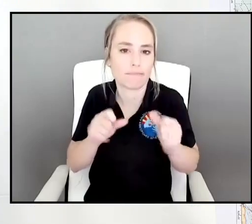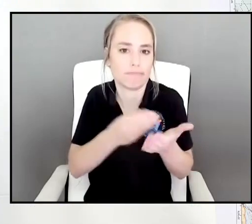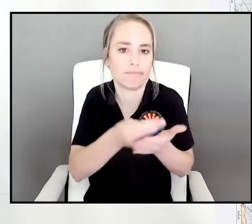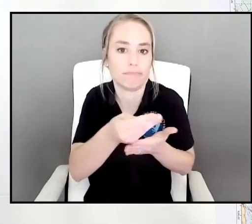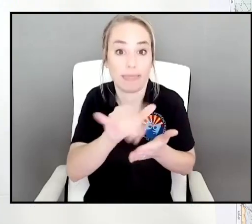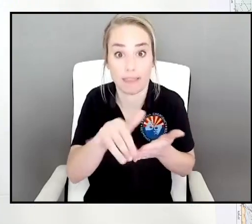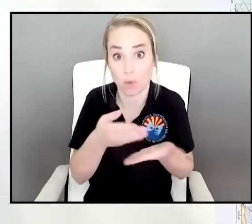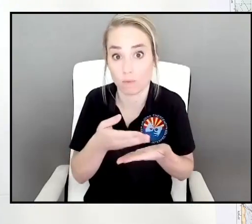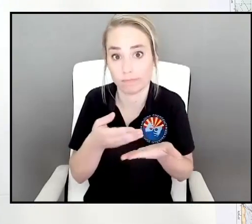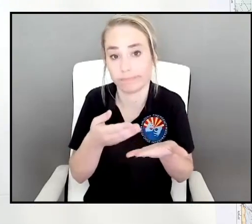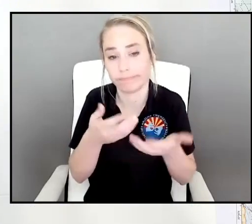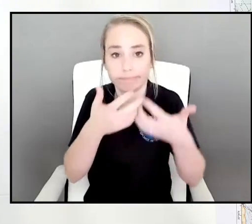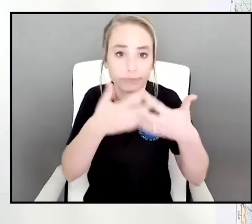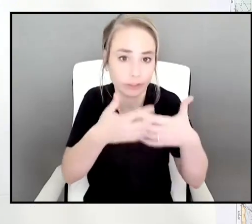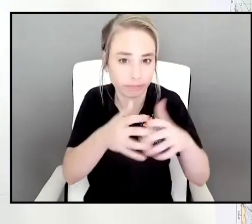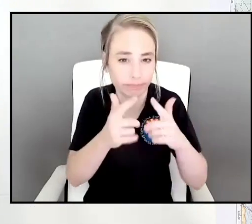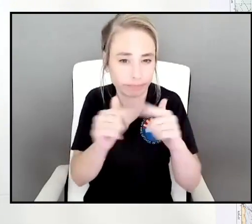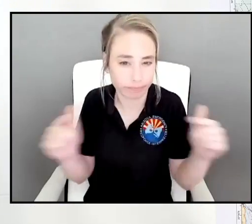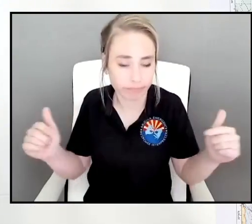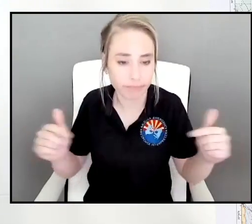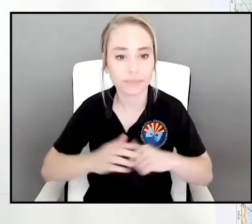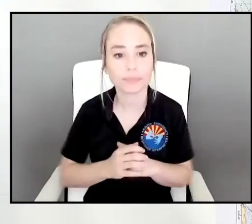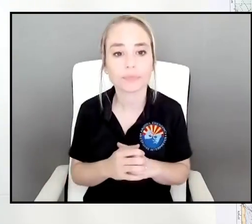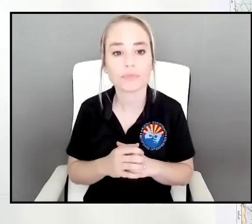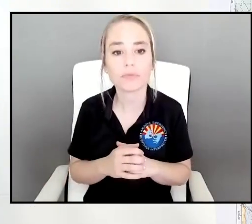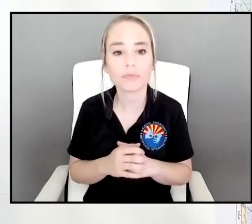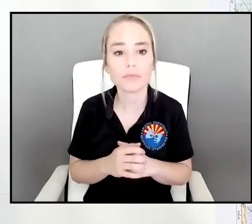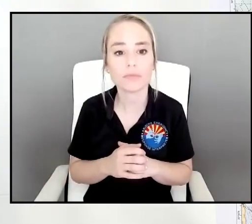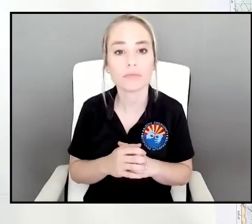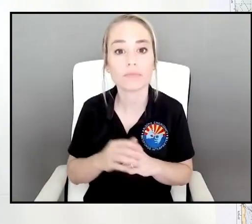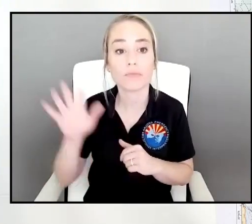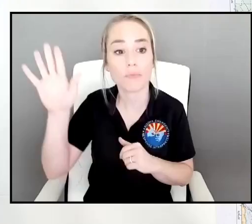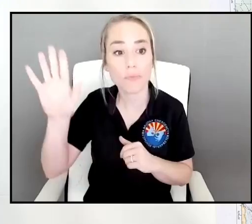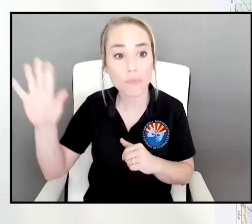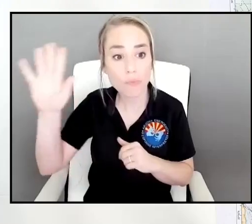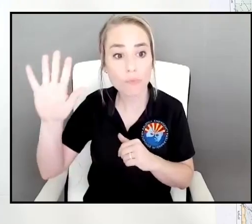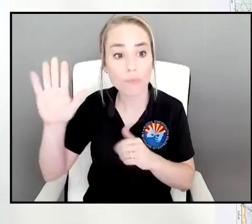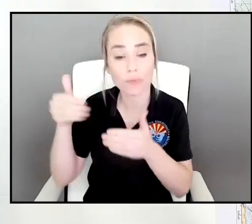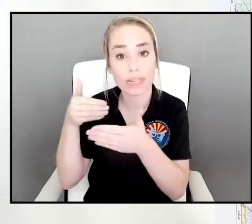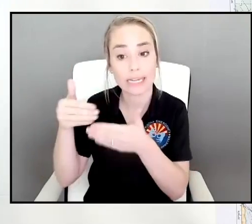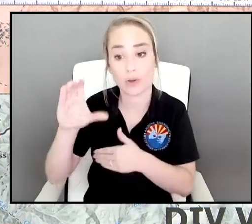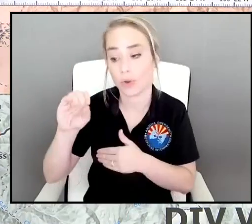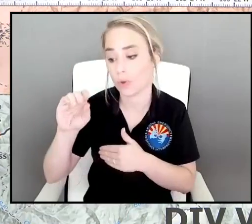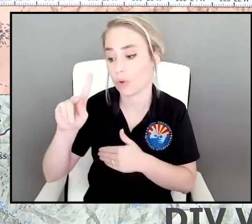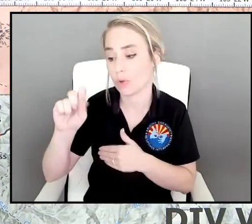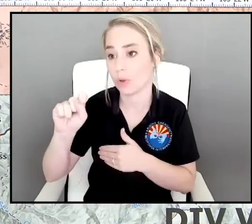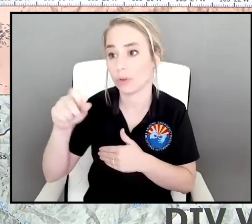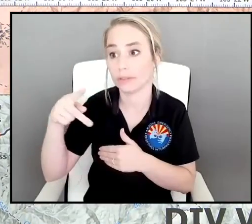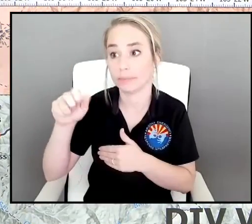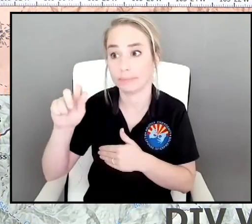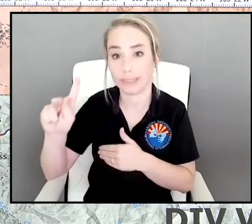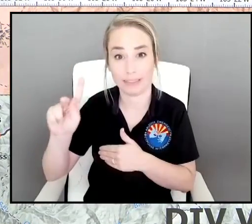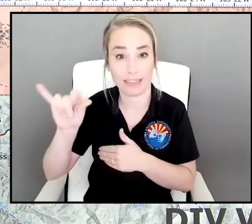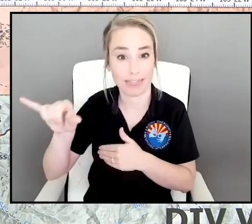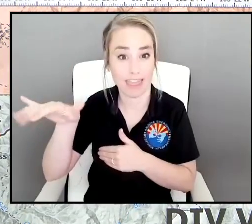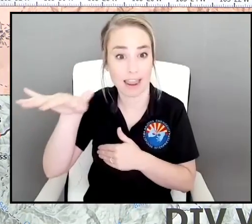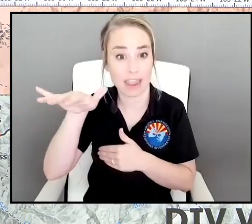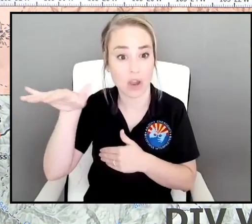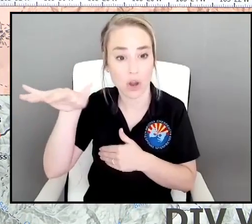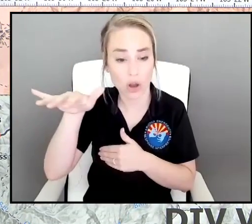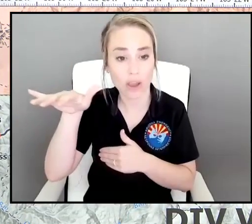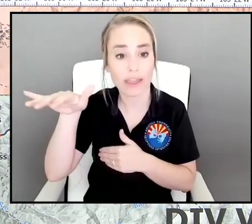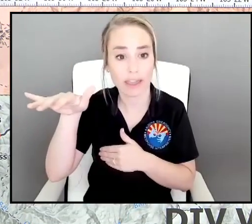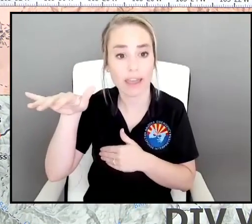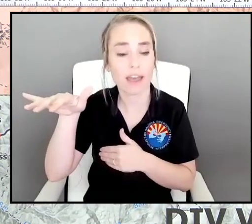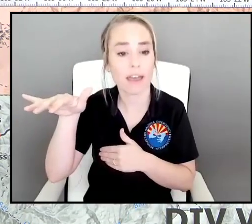Down in this whole area over here towards Cook's Peak, this whole area right here, we haven't had